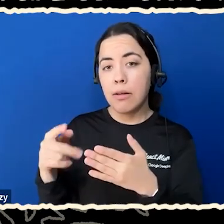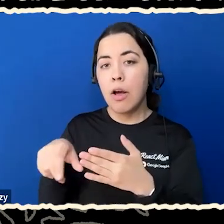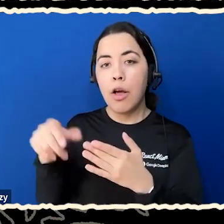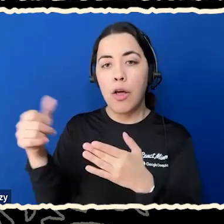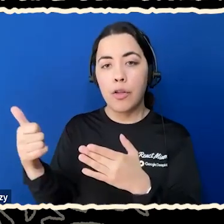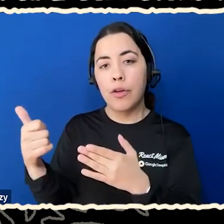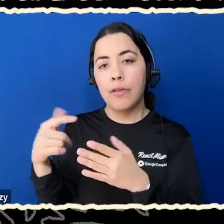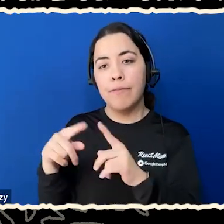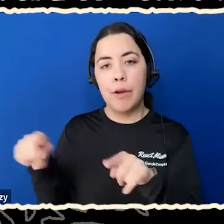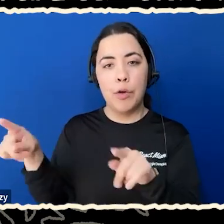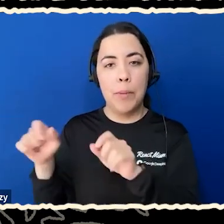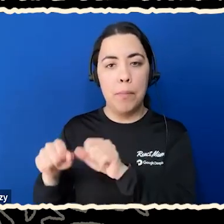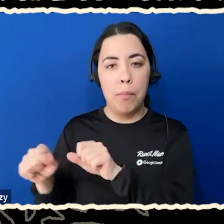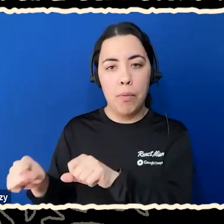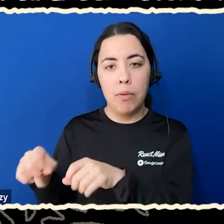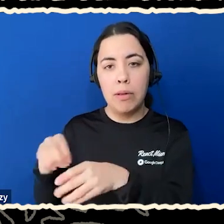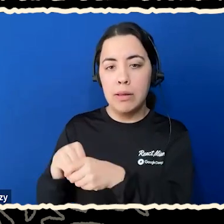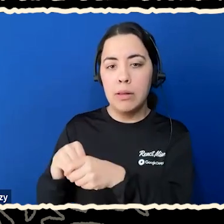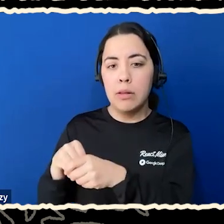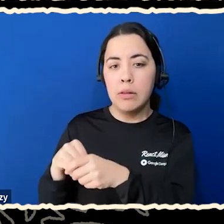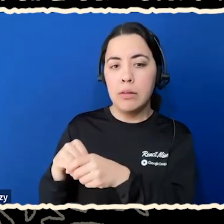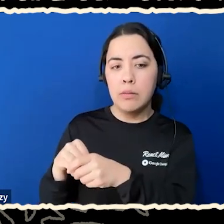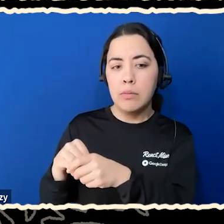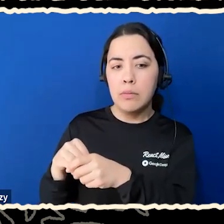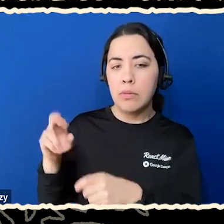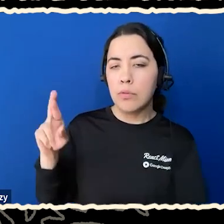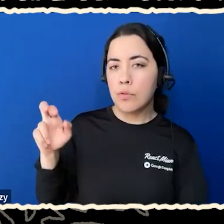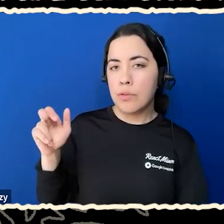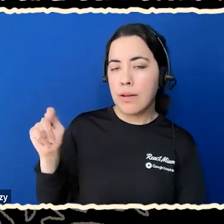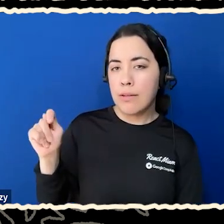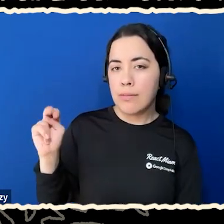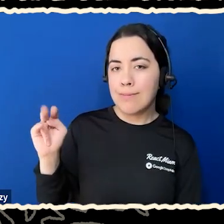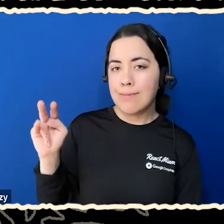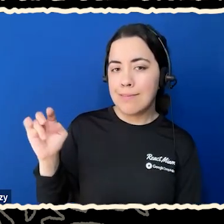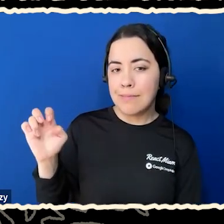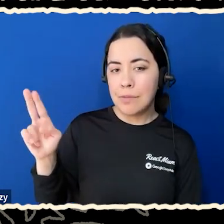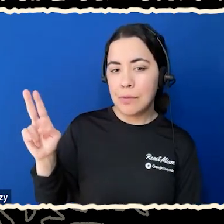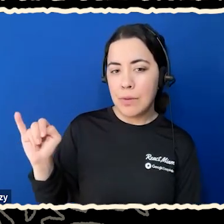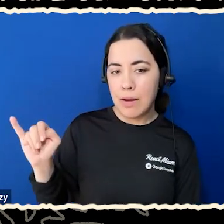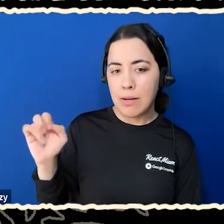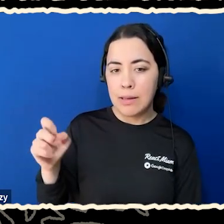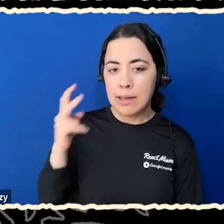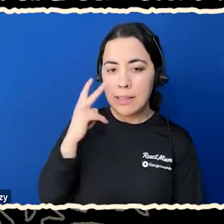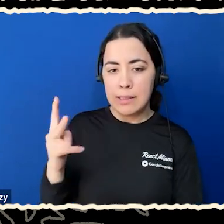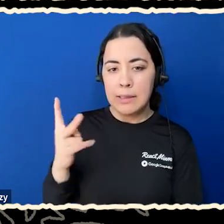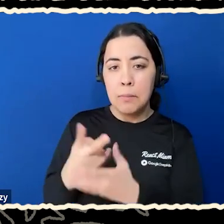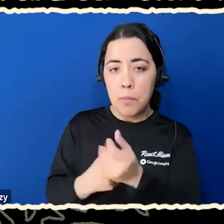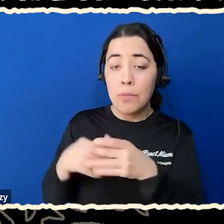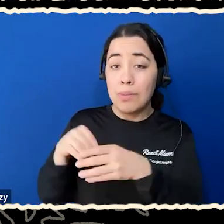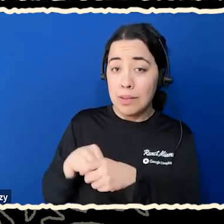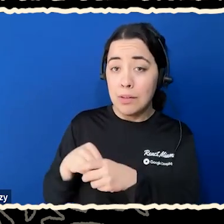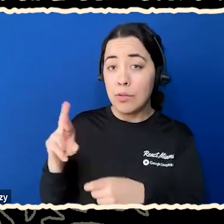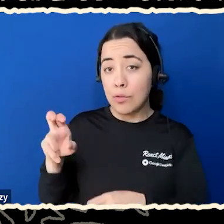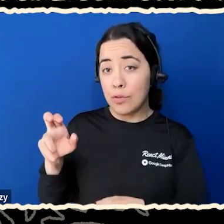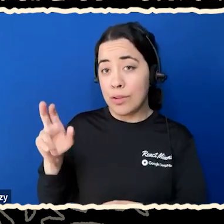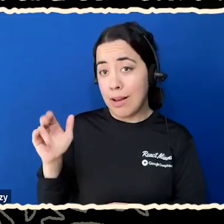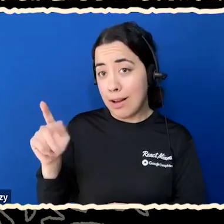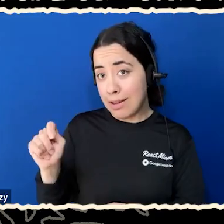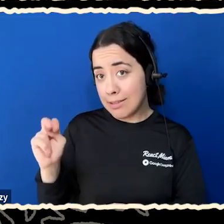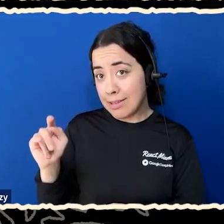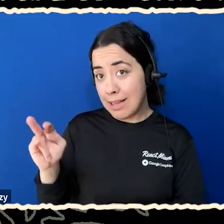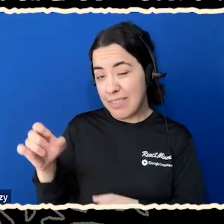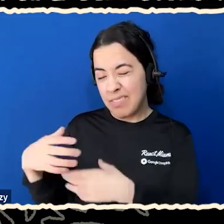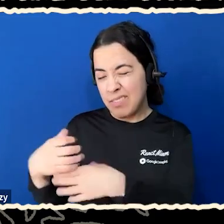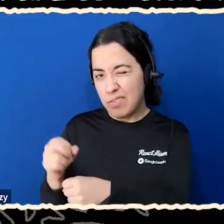UI. And you can increment it both from React Native and native. And the same is displayed in somewhat smaller text to the top in